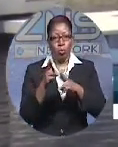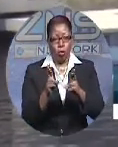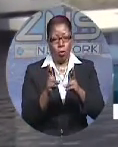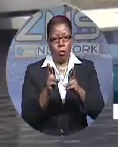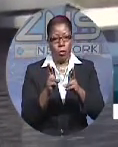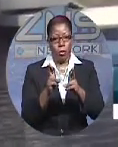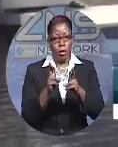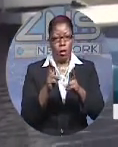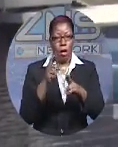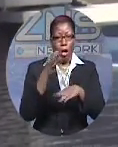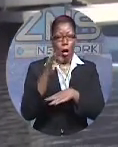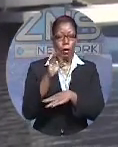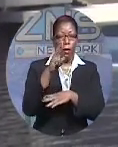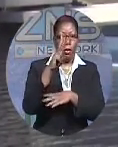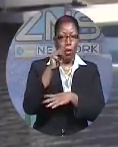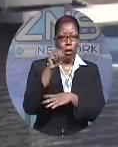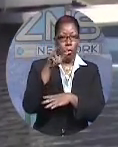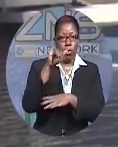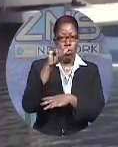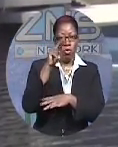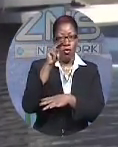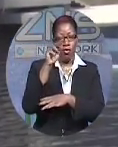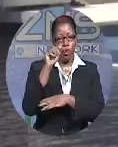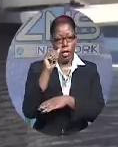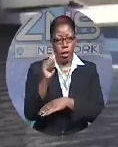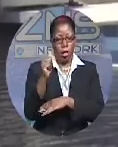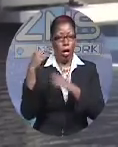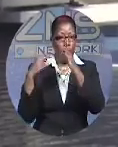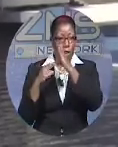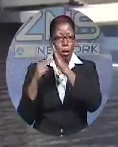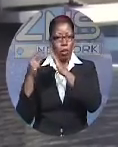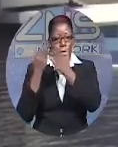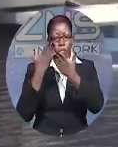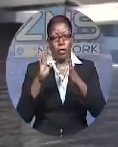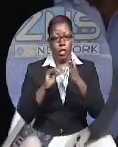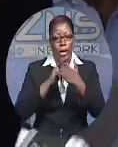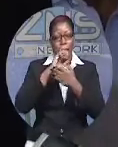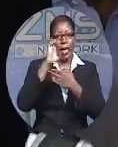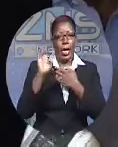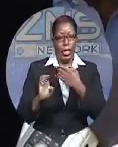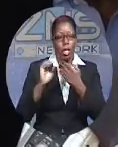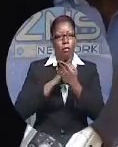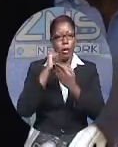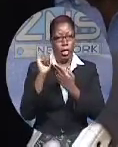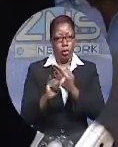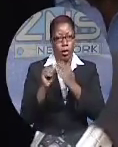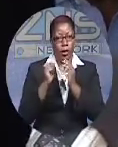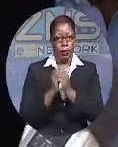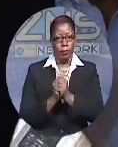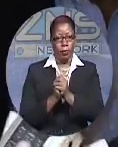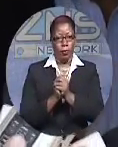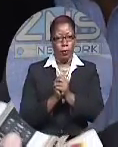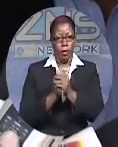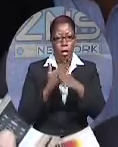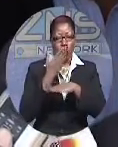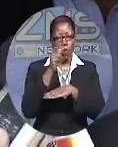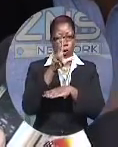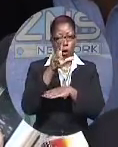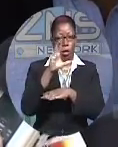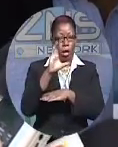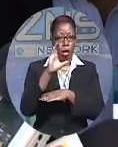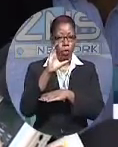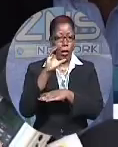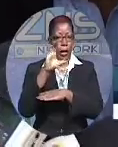should be finished, with 50 Garden Villa suites completed by the end of January. And over 350 working for the